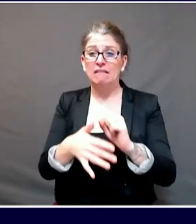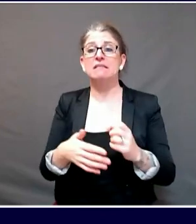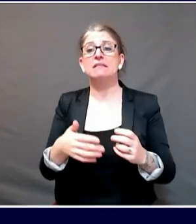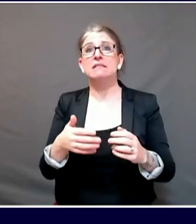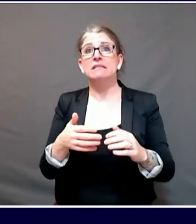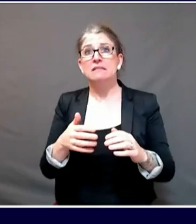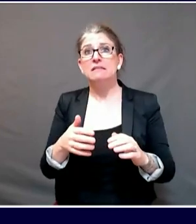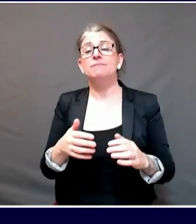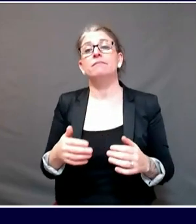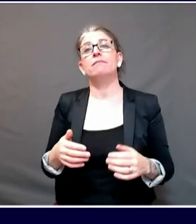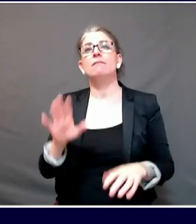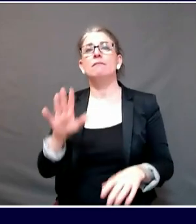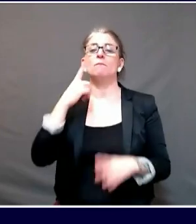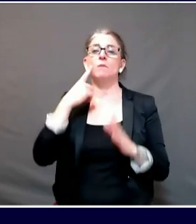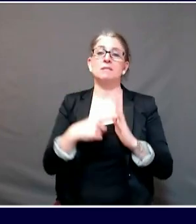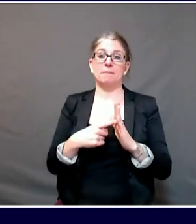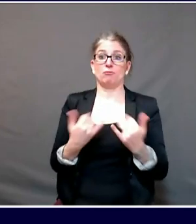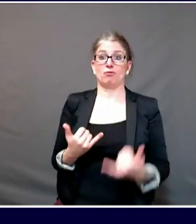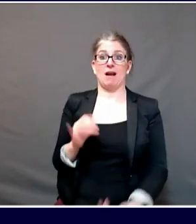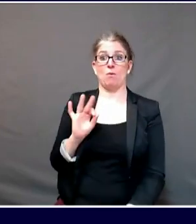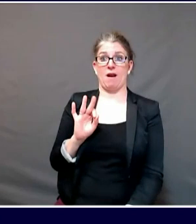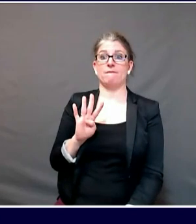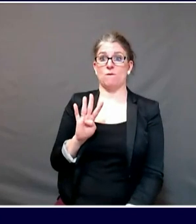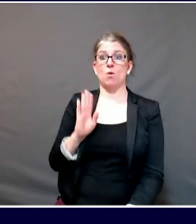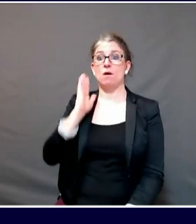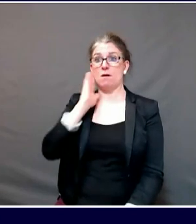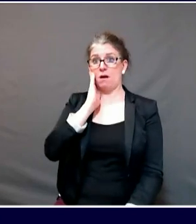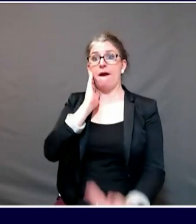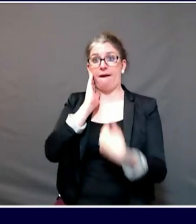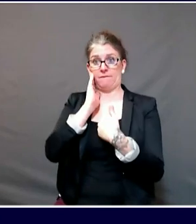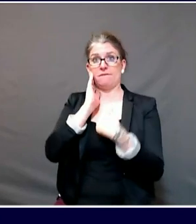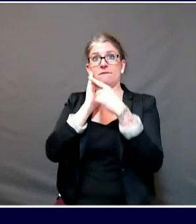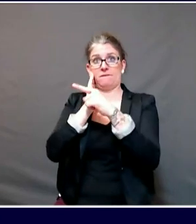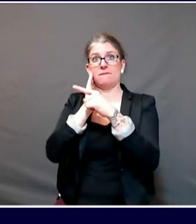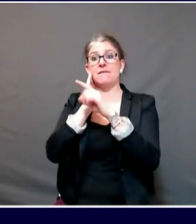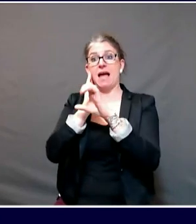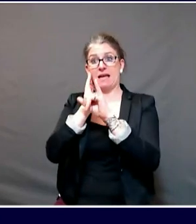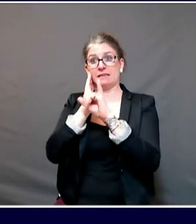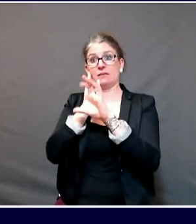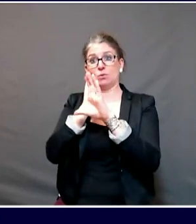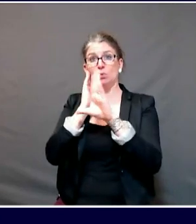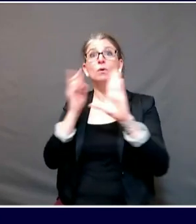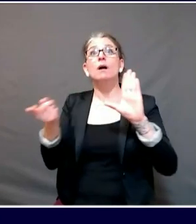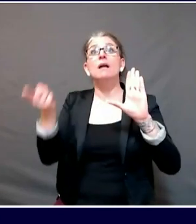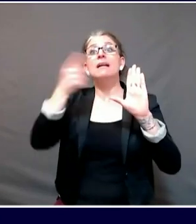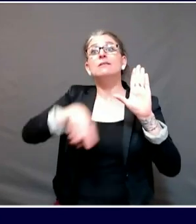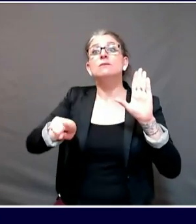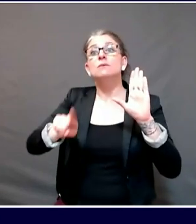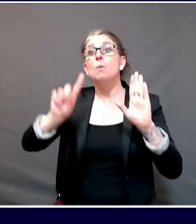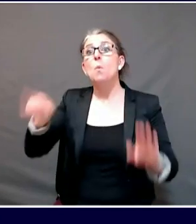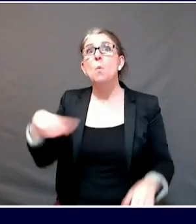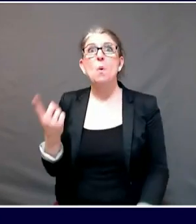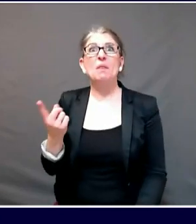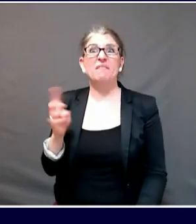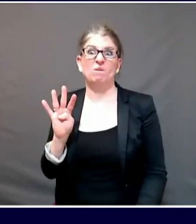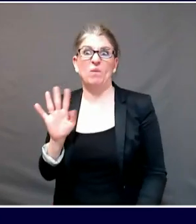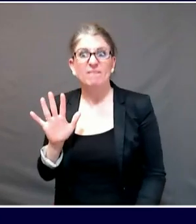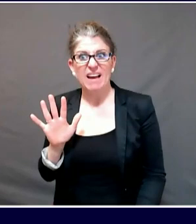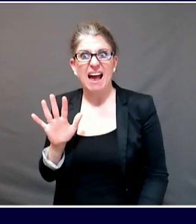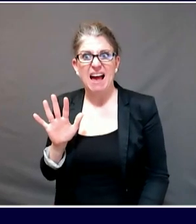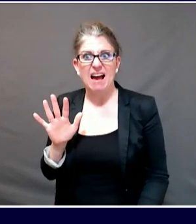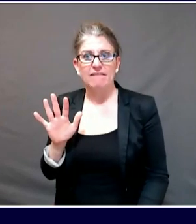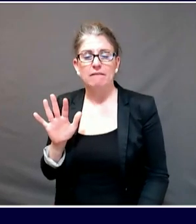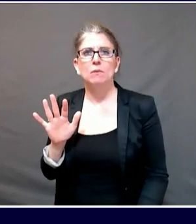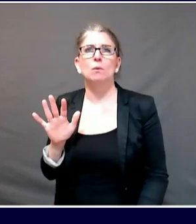staffed beds in week 1 to the next week only having half that, even though that still means that there will be 40 plus beds,